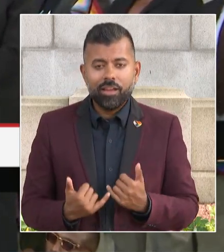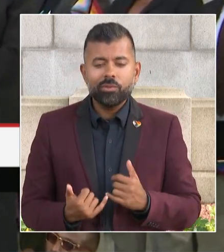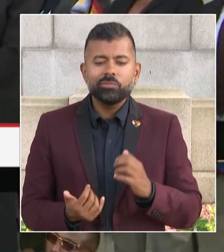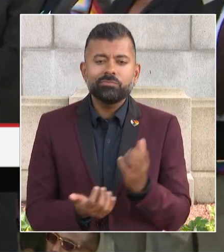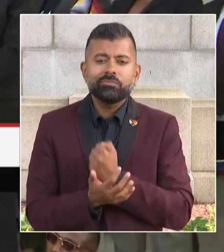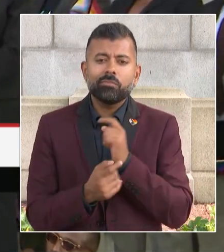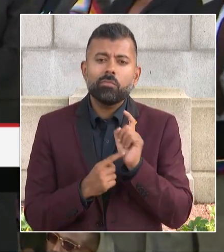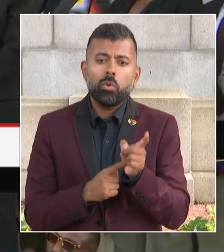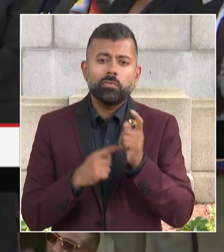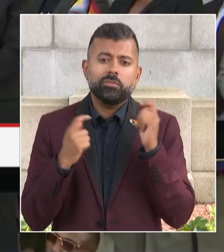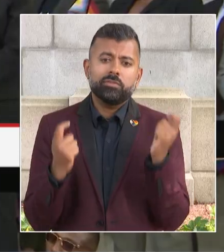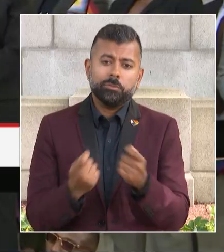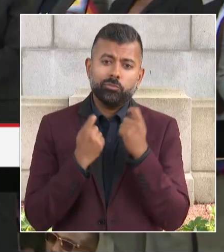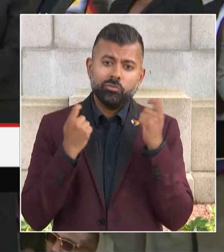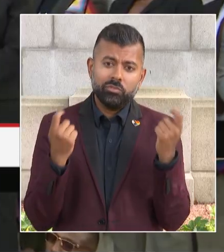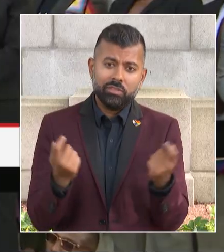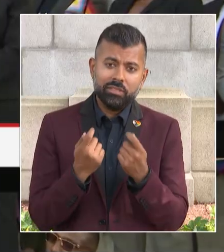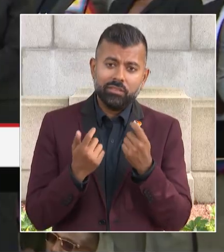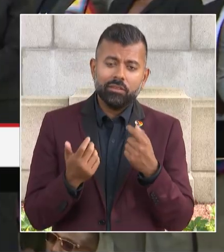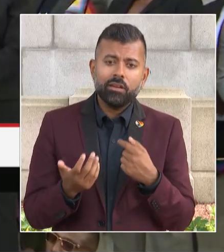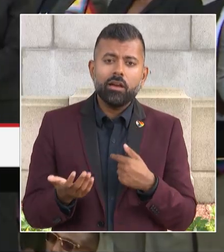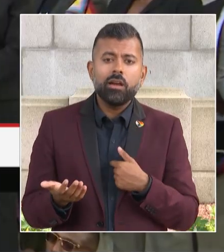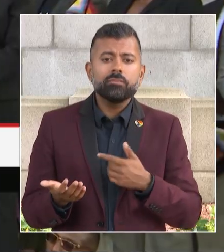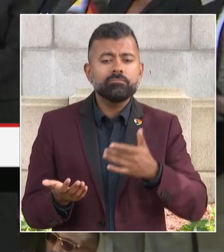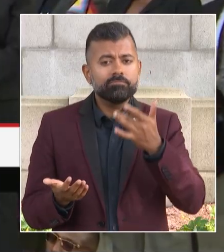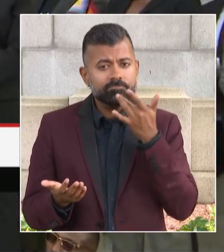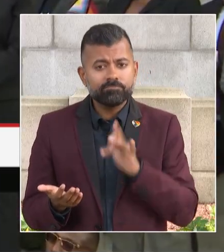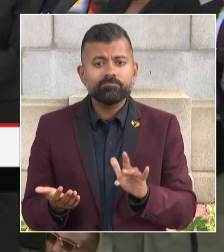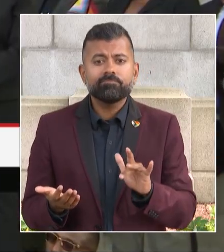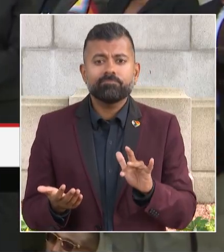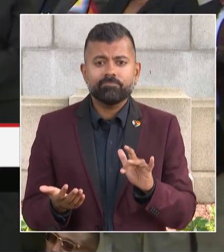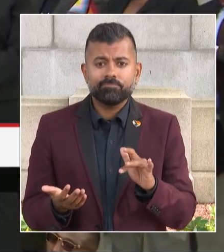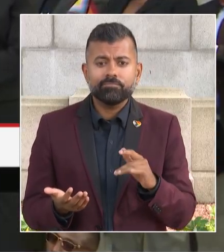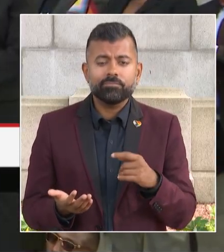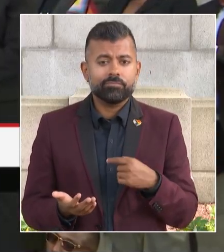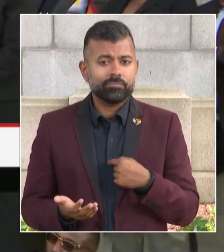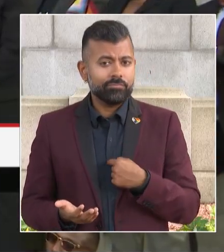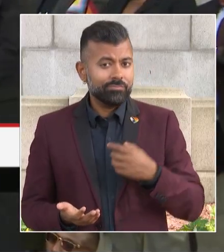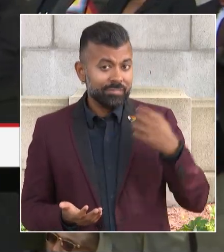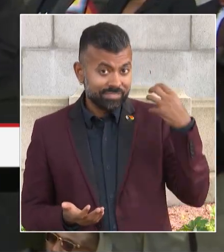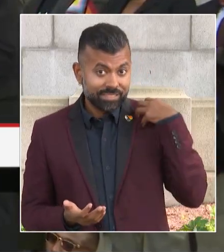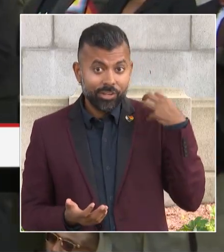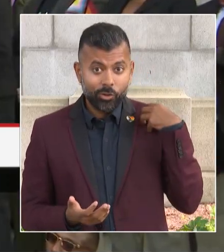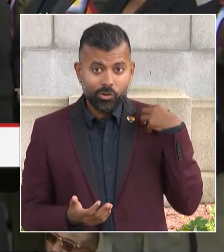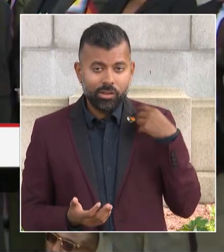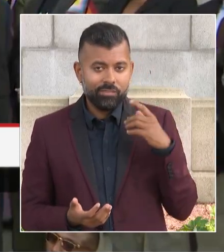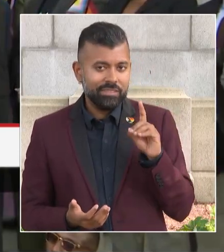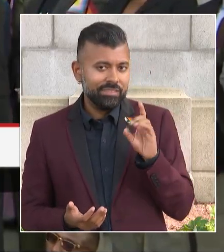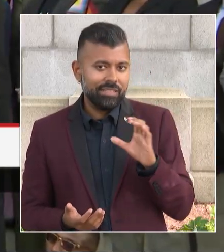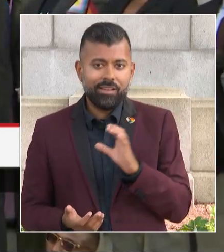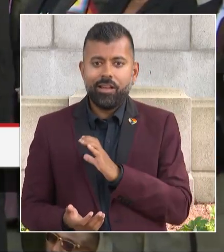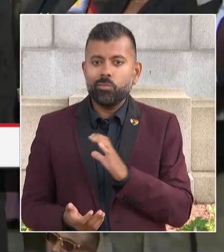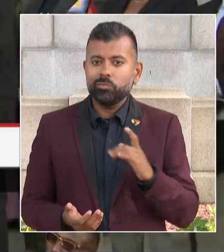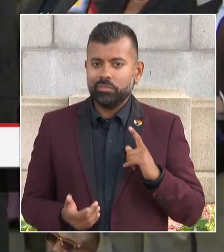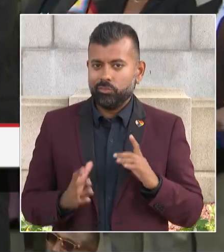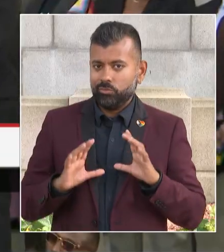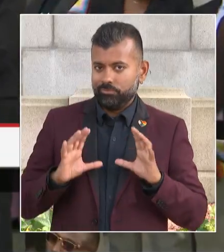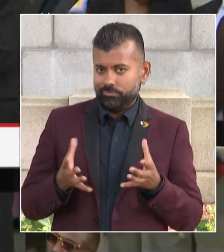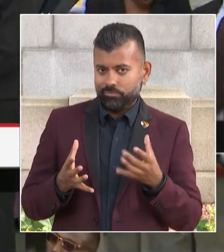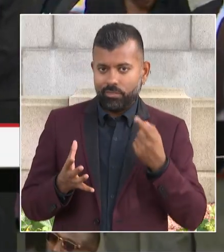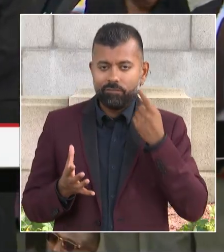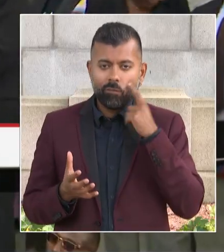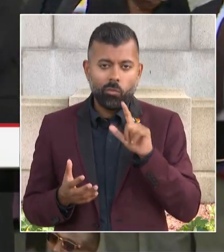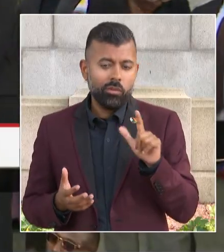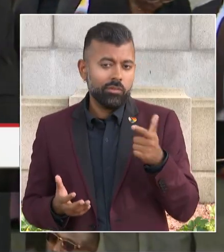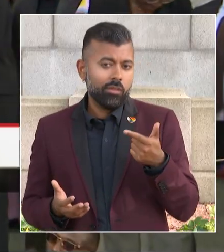to chair the committee that has the Office of LGBTQ Affairs. Fight me, any one of you. It is the